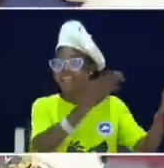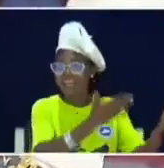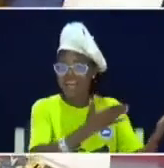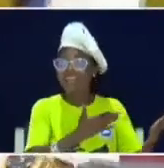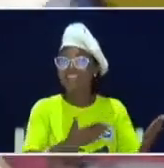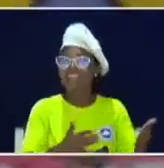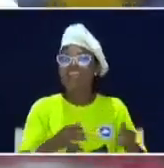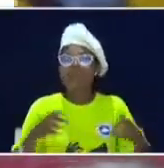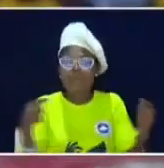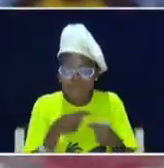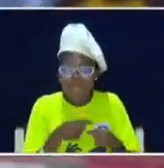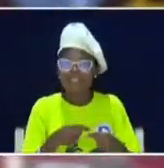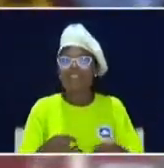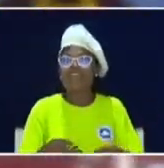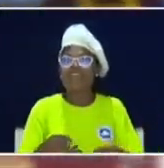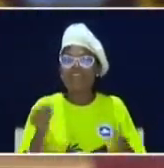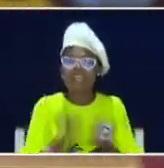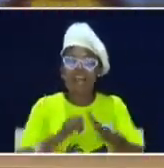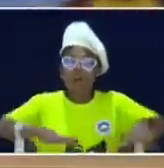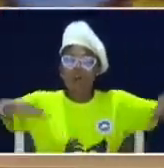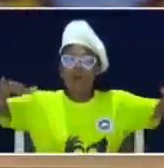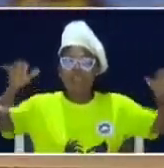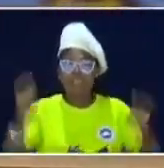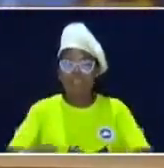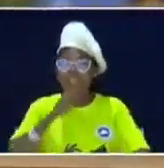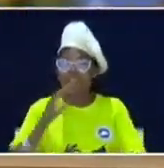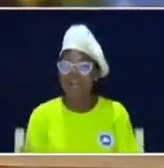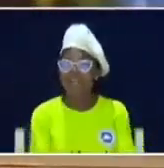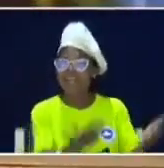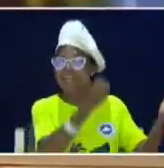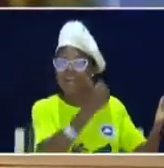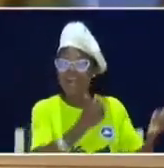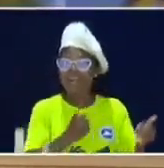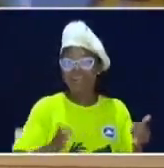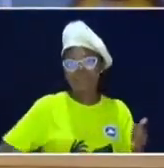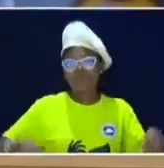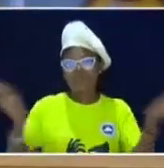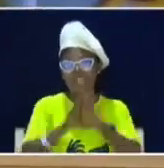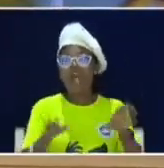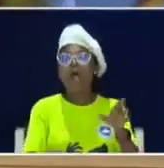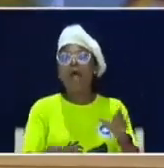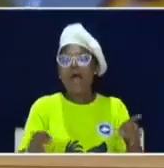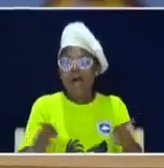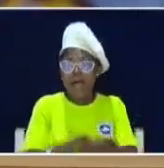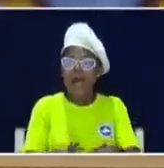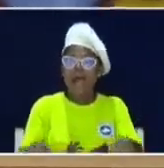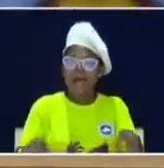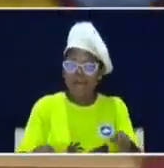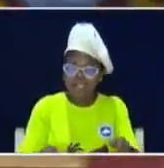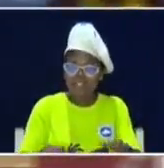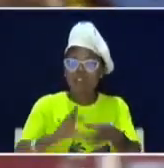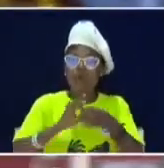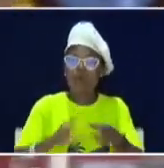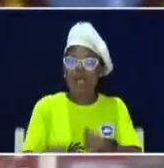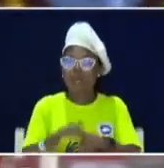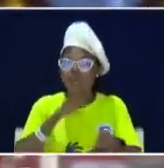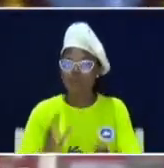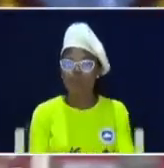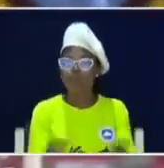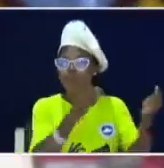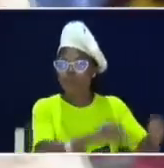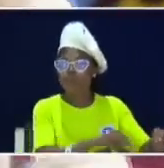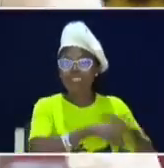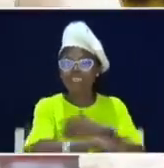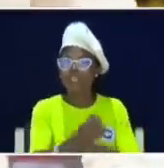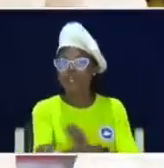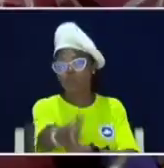carry pains. That wings can carry miscarriage. As long as you put it on his wings, healing will come